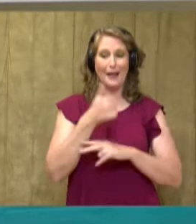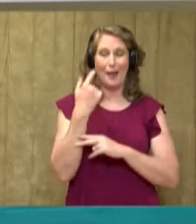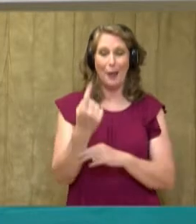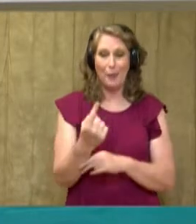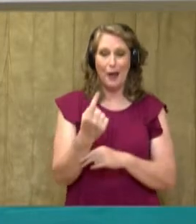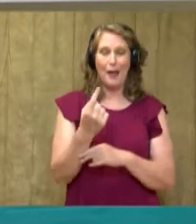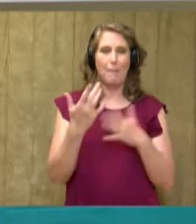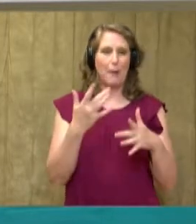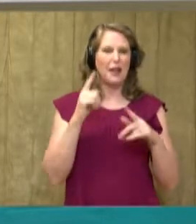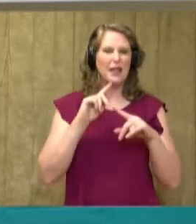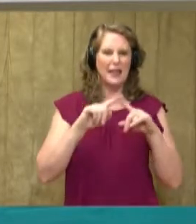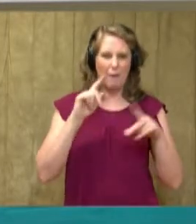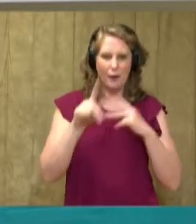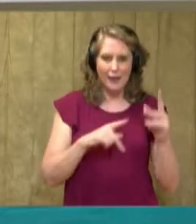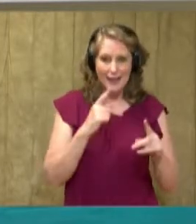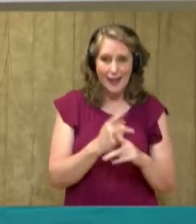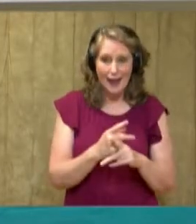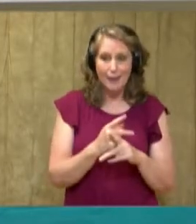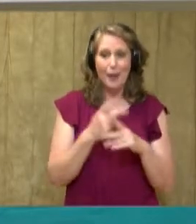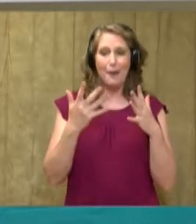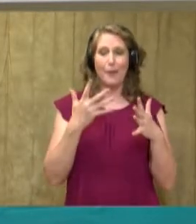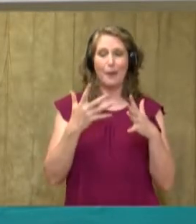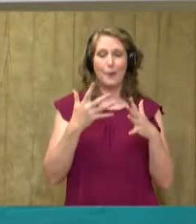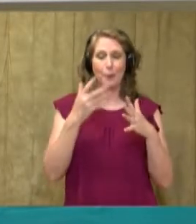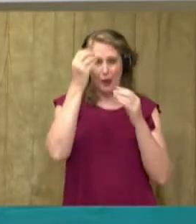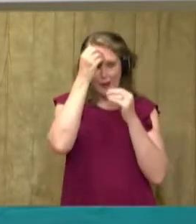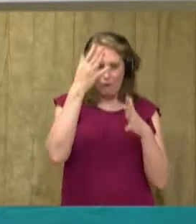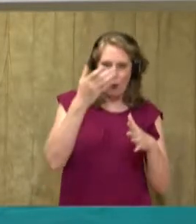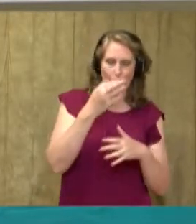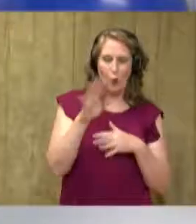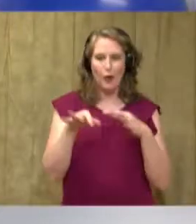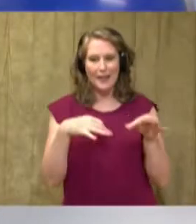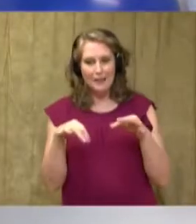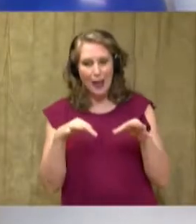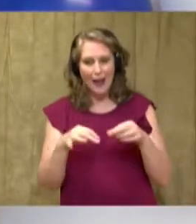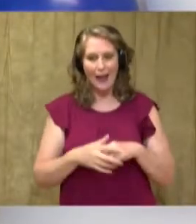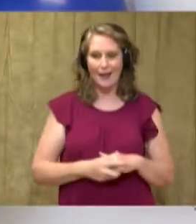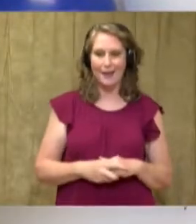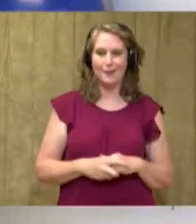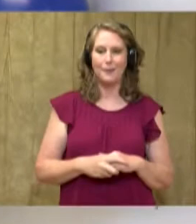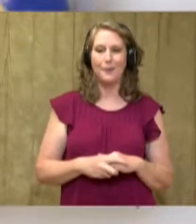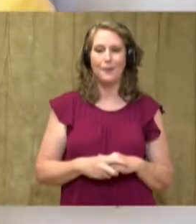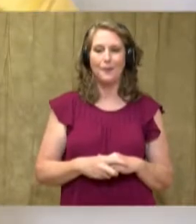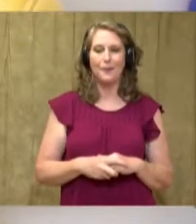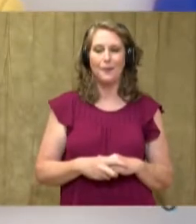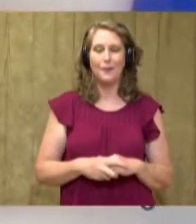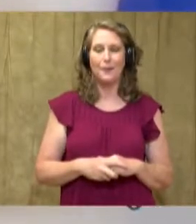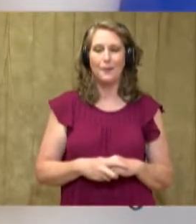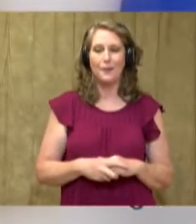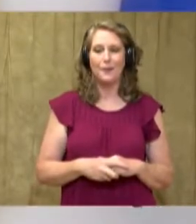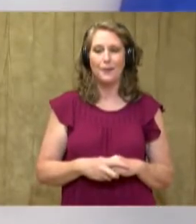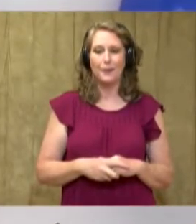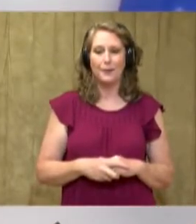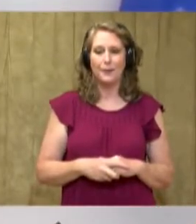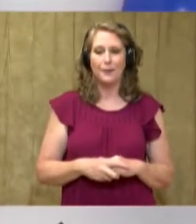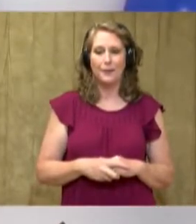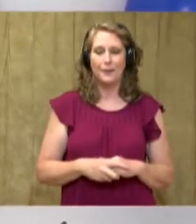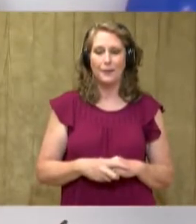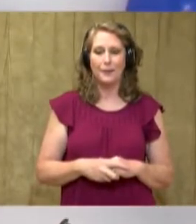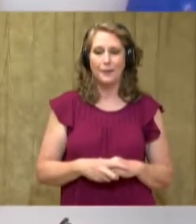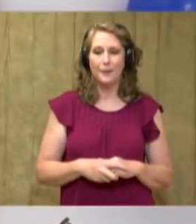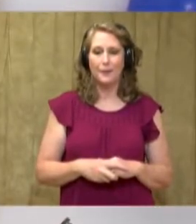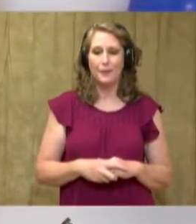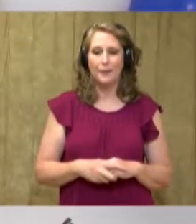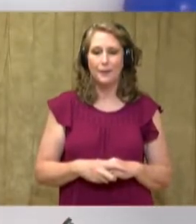get a different type. Maybe we can get one to either inform or explain. All right, let's do this one.